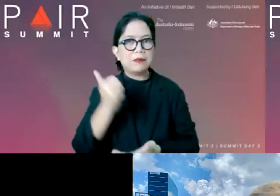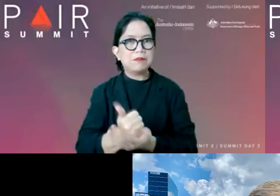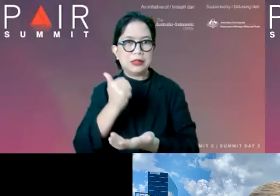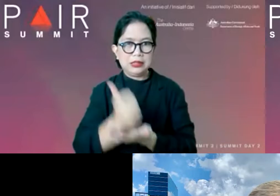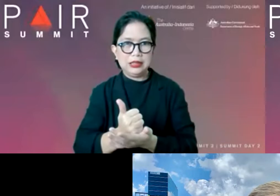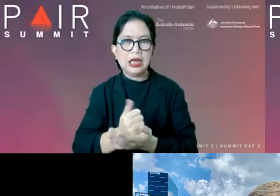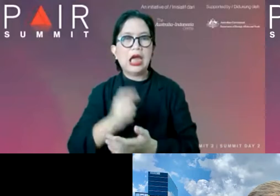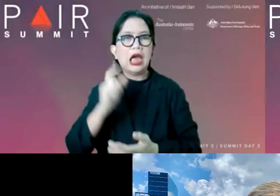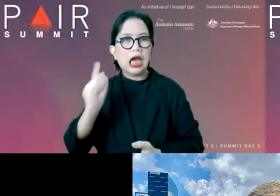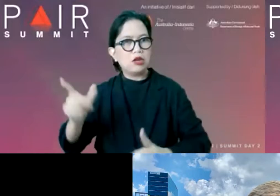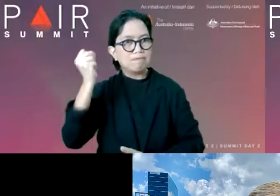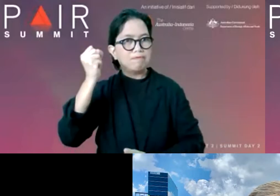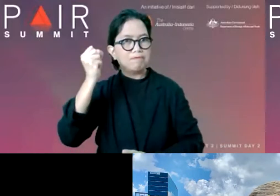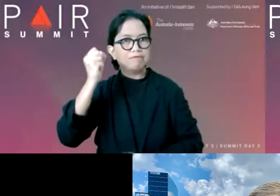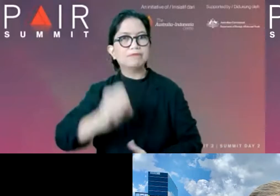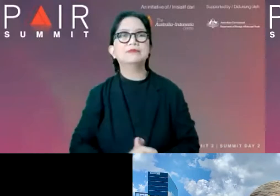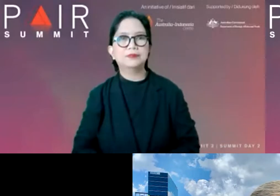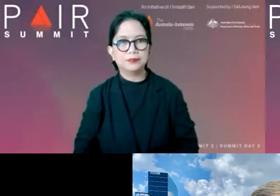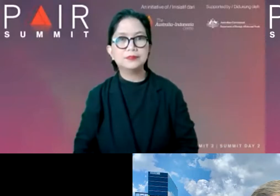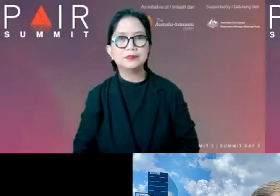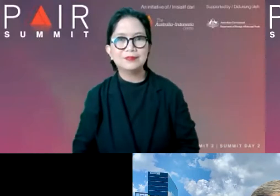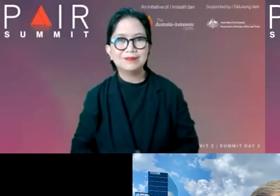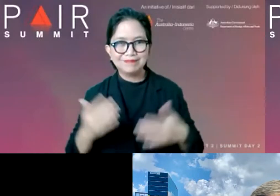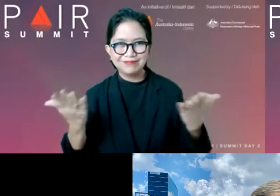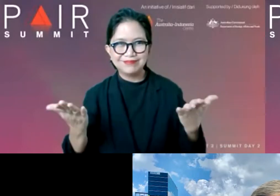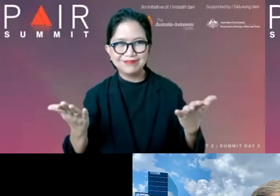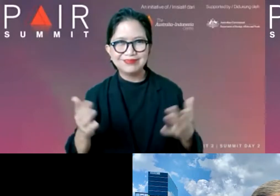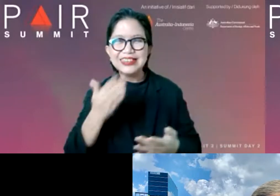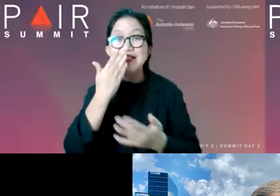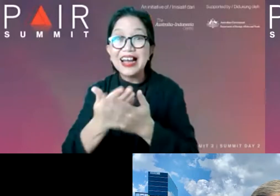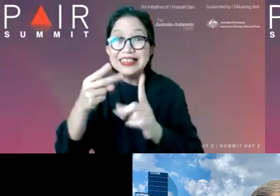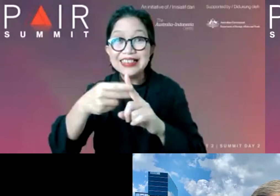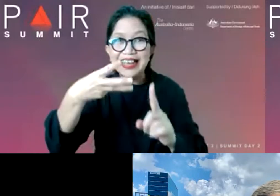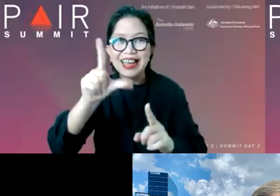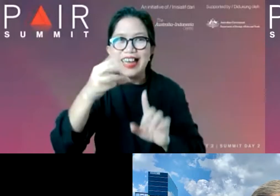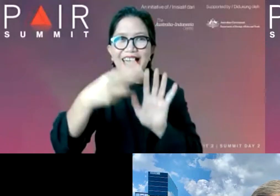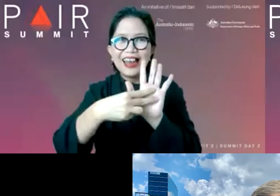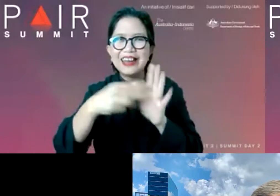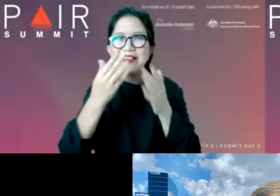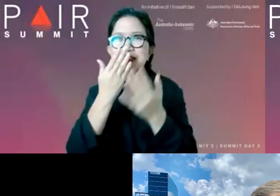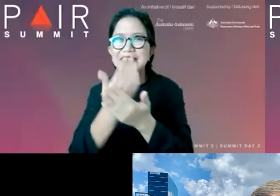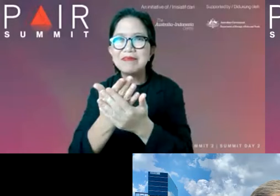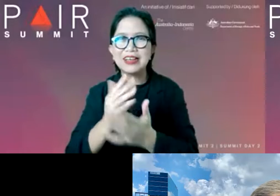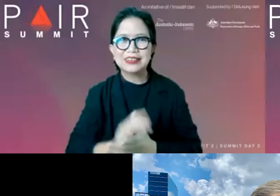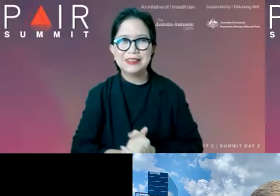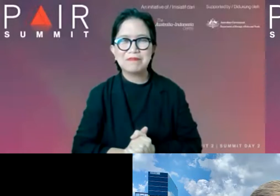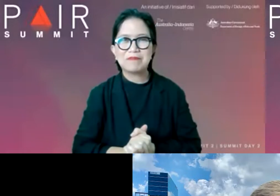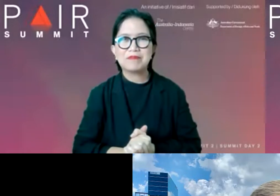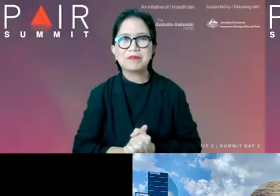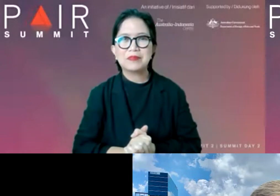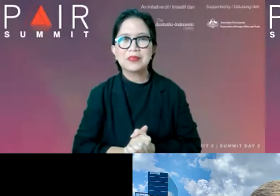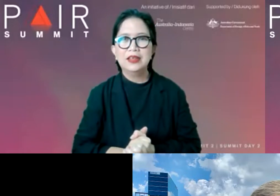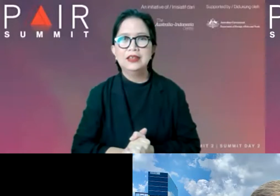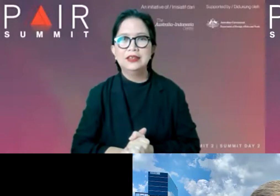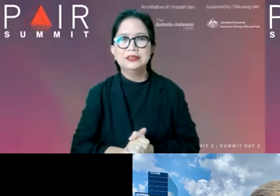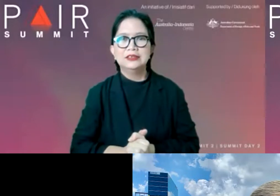So yeah, thanks, Helen. Thank you. But Petra? Yeah, I just wanted to pick up on one of by